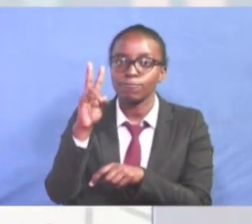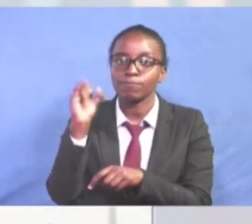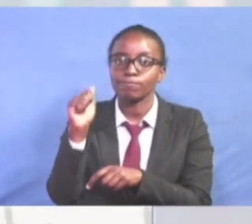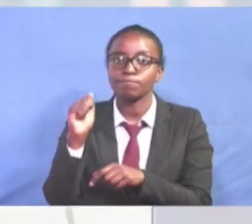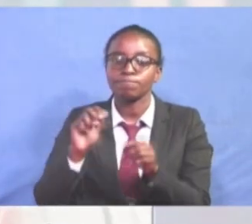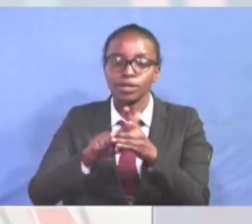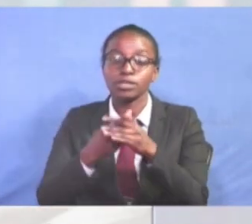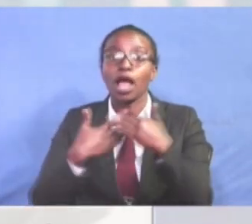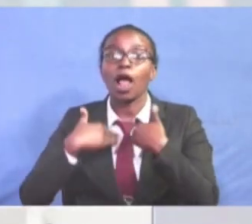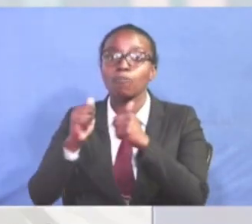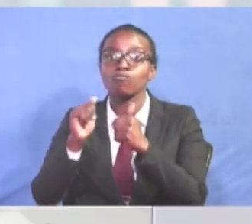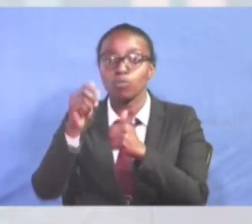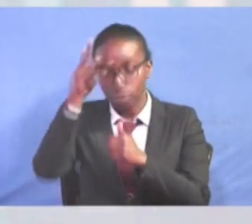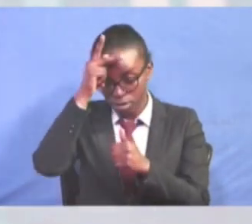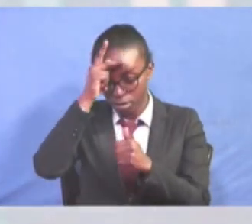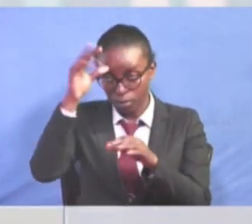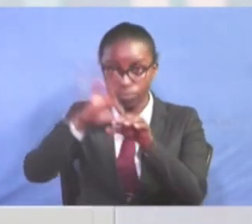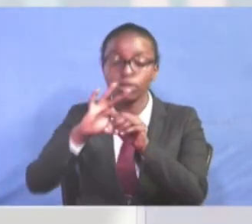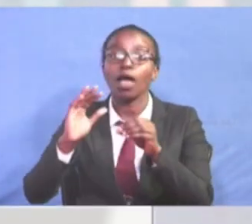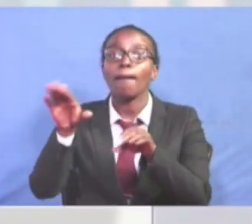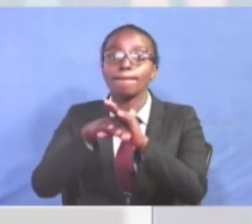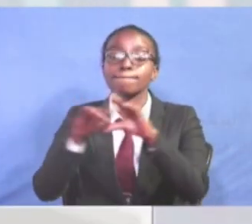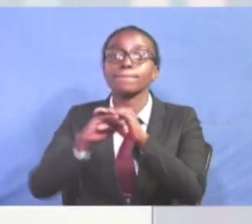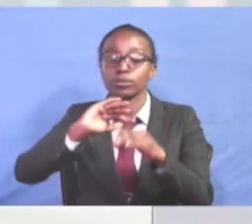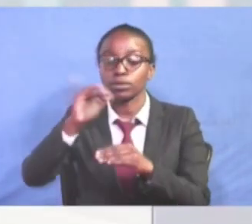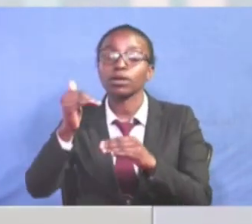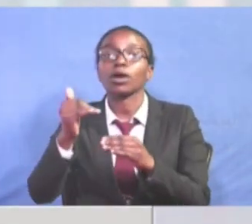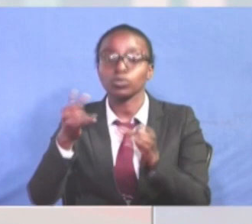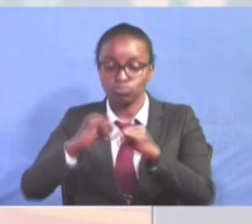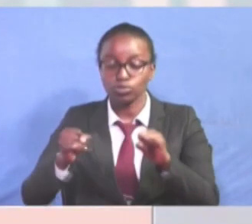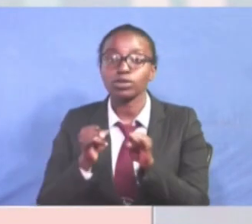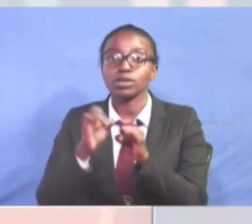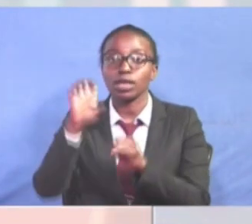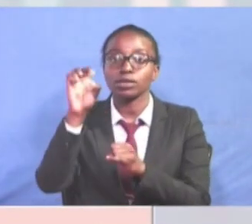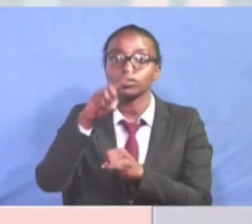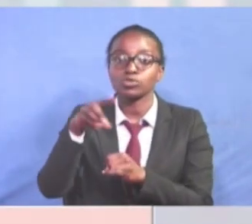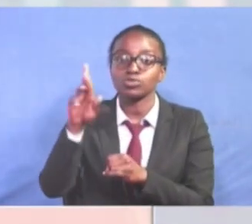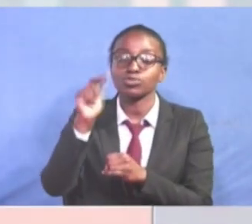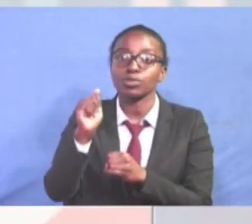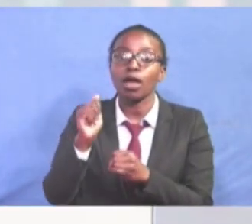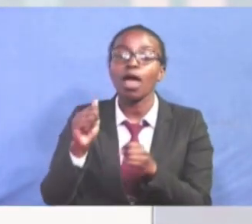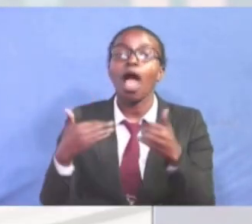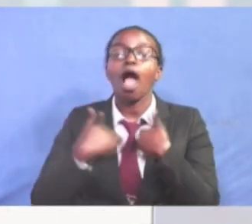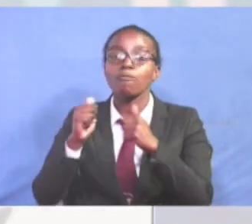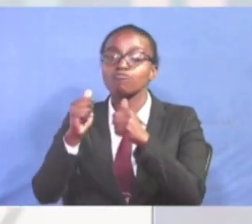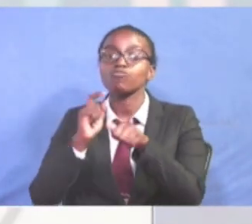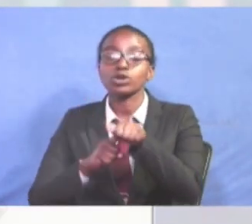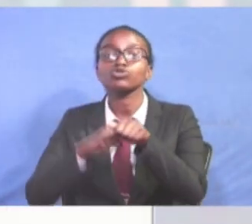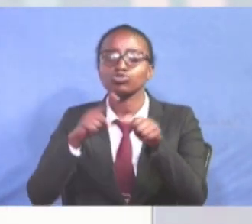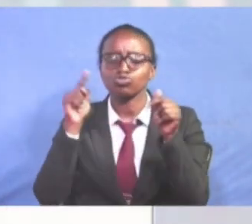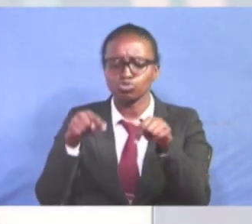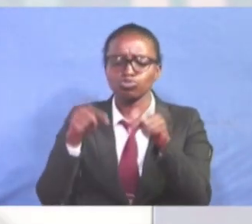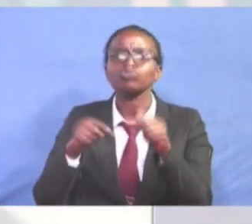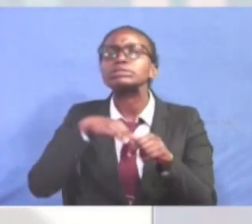Kiambu nominated Member of County Assembly Ezra Kabuga Kihara has today tragically died in a